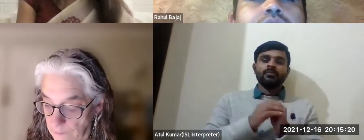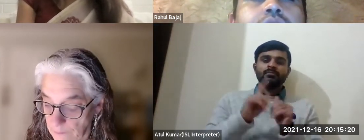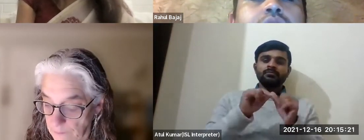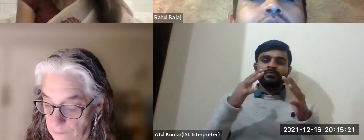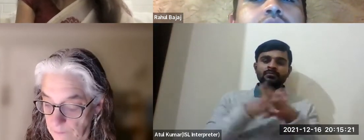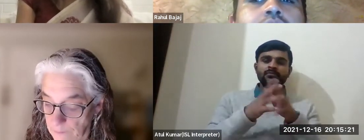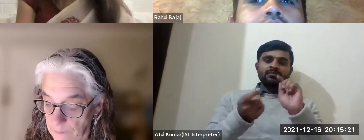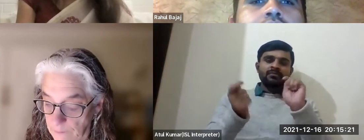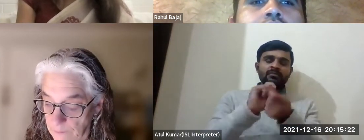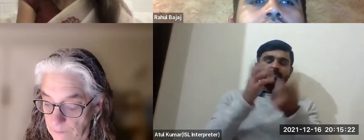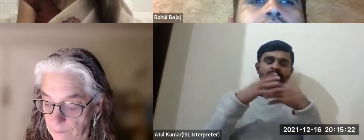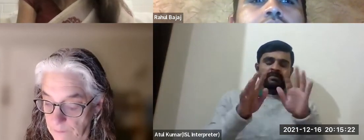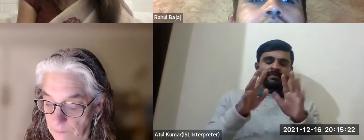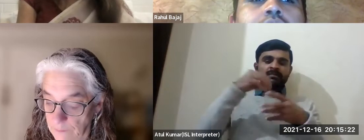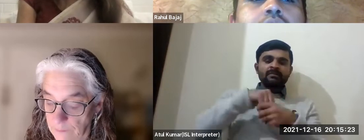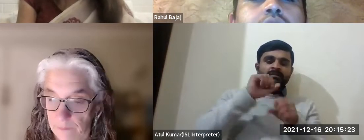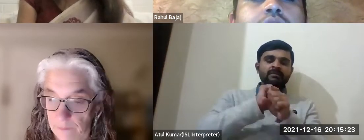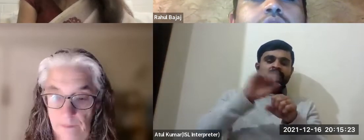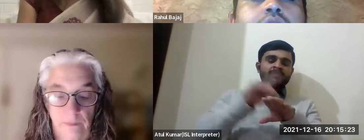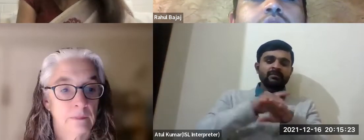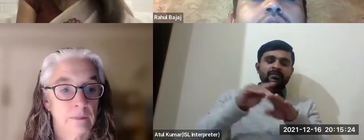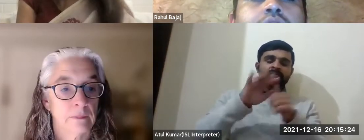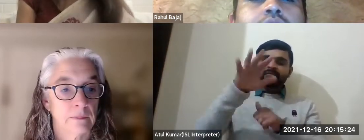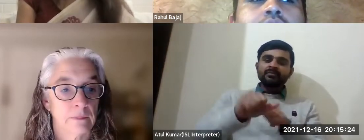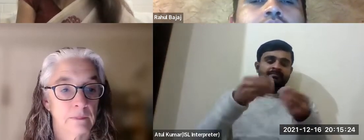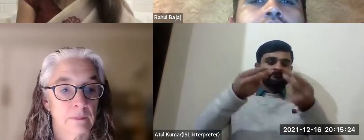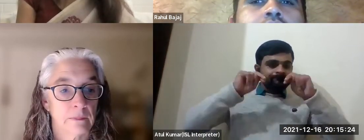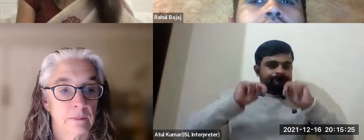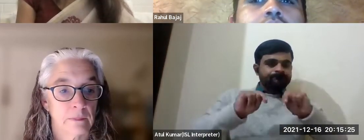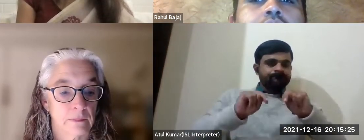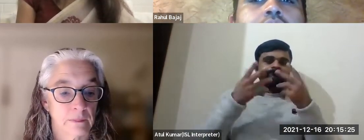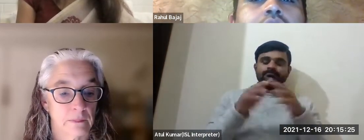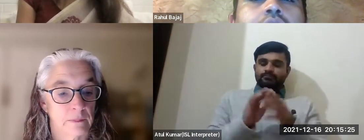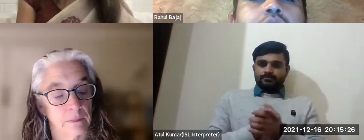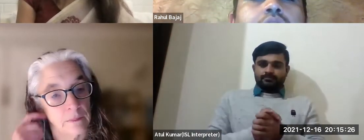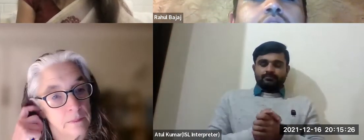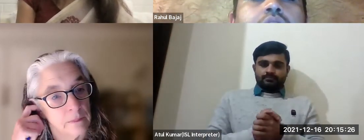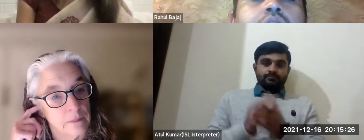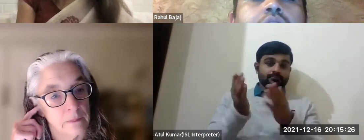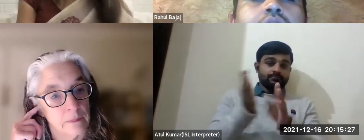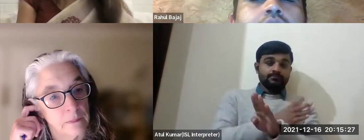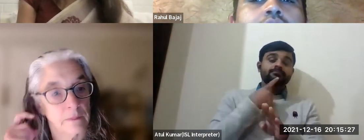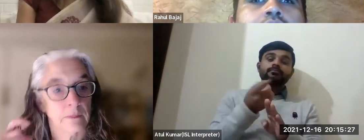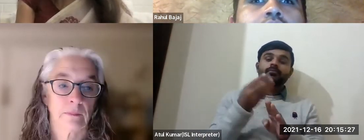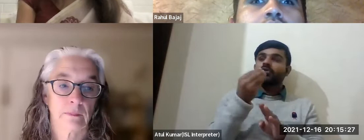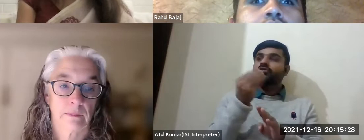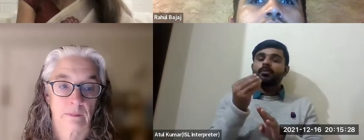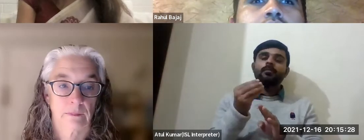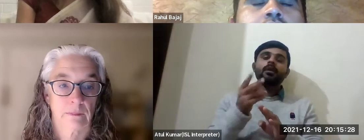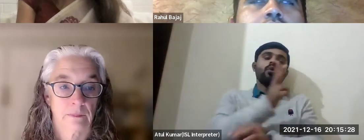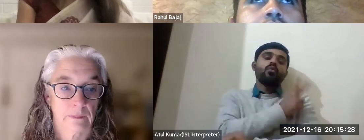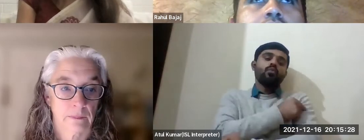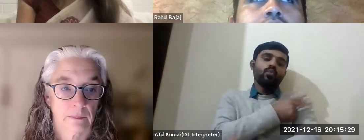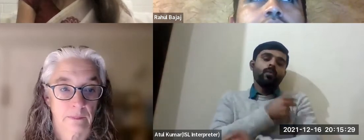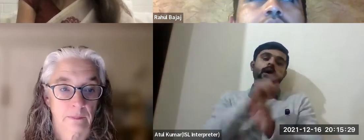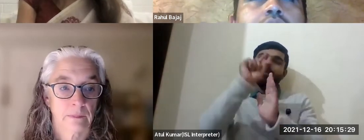really called out that digital access is required per se. Before that, we only had something that was voluntary in the